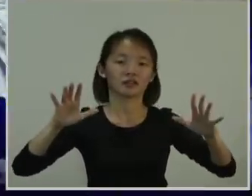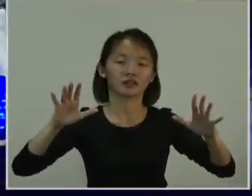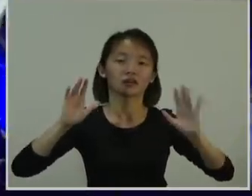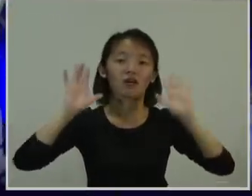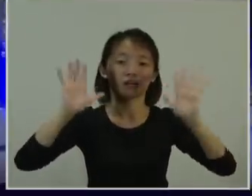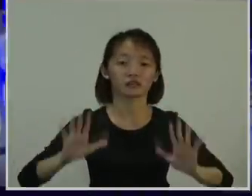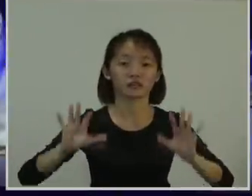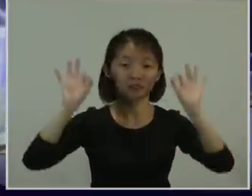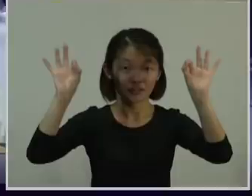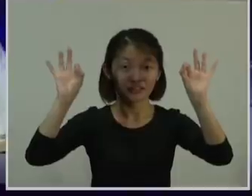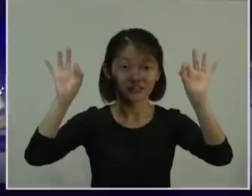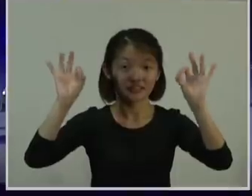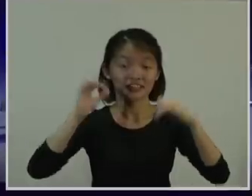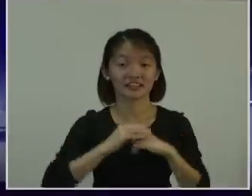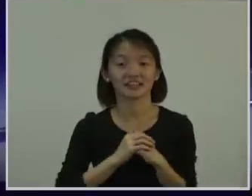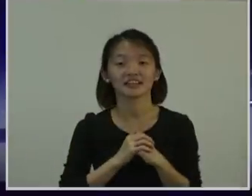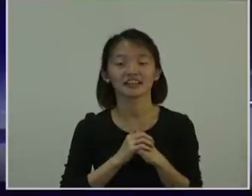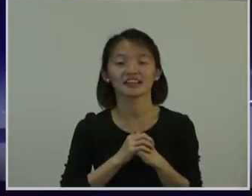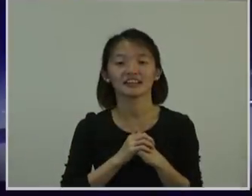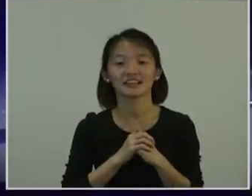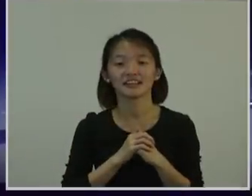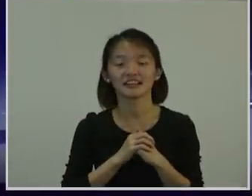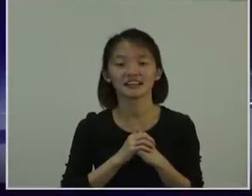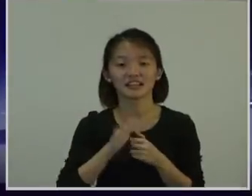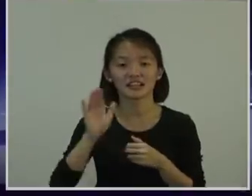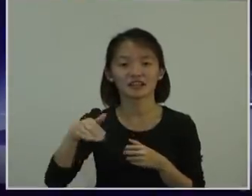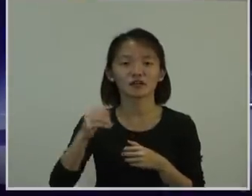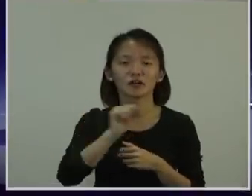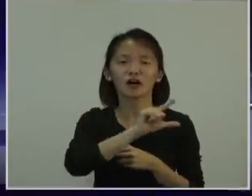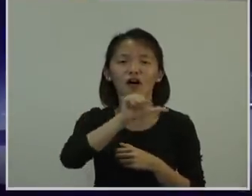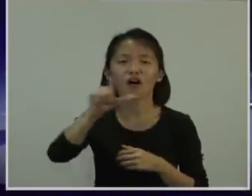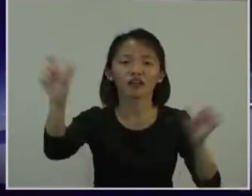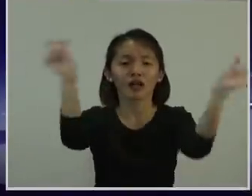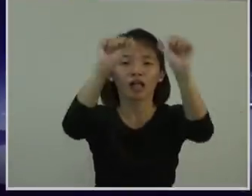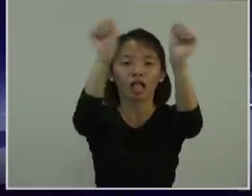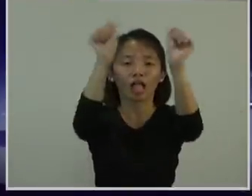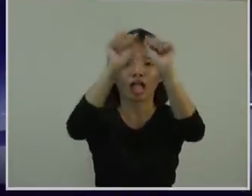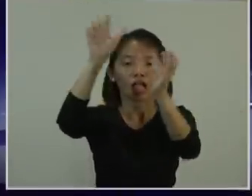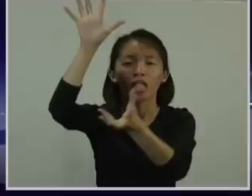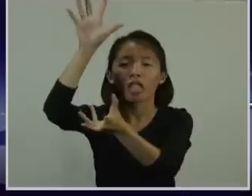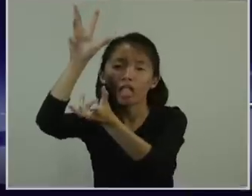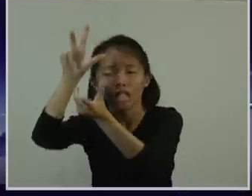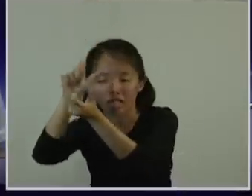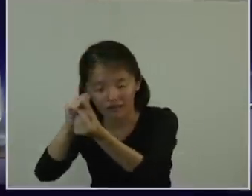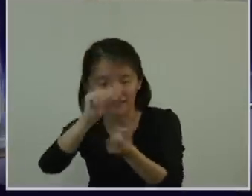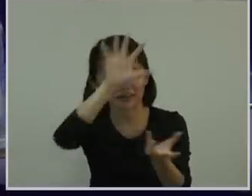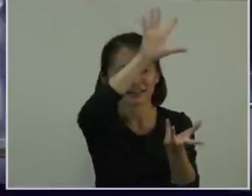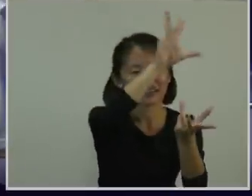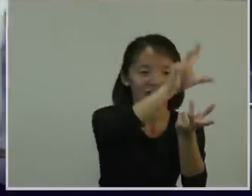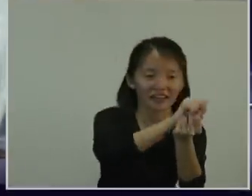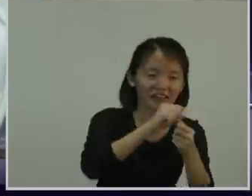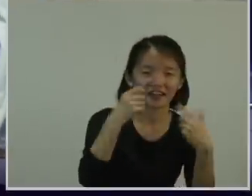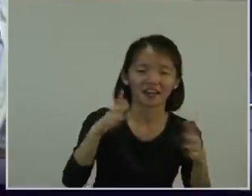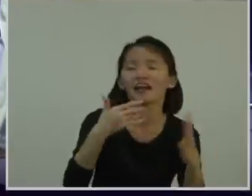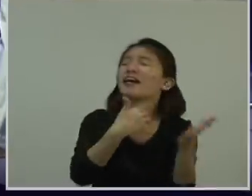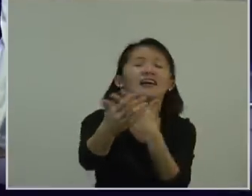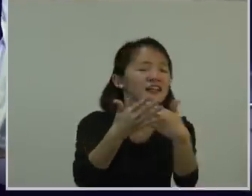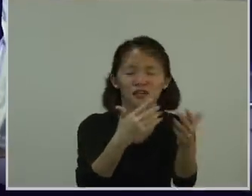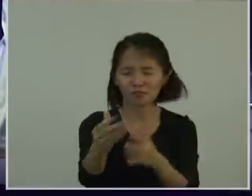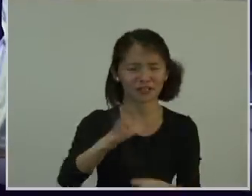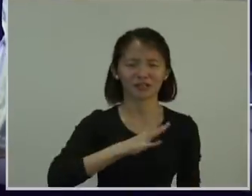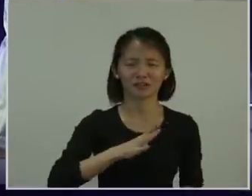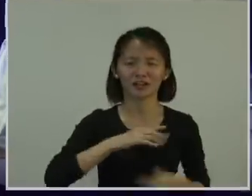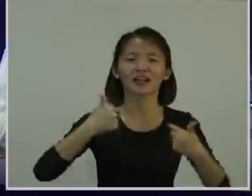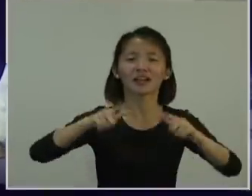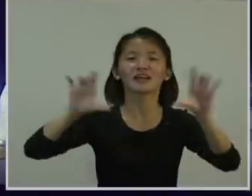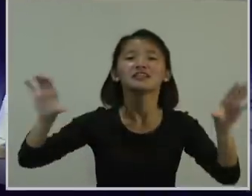Okay? Okay. I think all, you know what? All the clappers have been used up already. Yes, so never it's mind. Nothing. It's okay. Let's do this together. We're going to start, okay? Are you